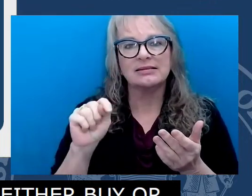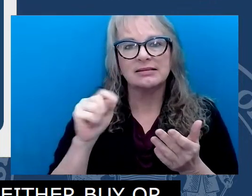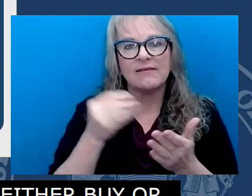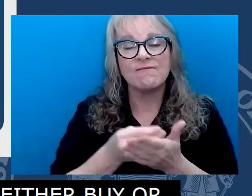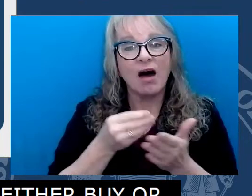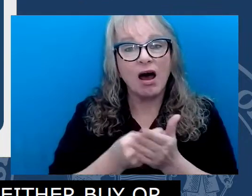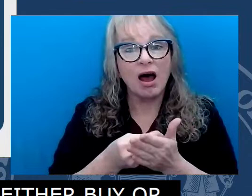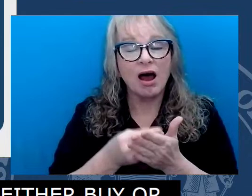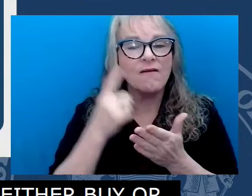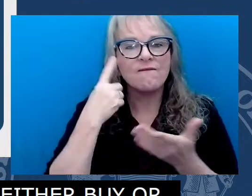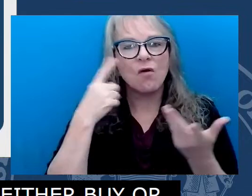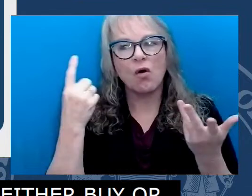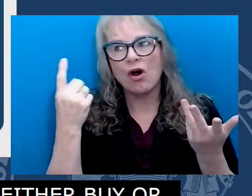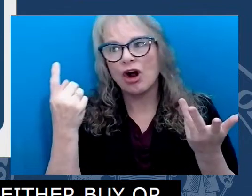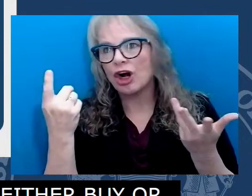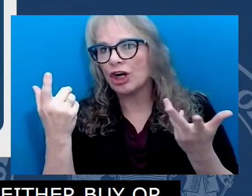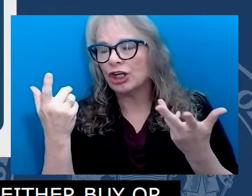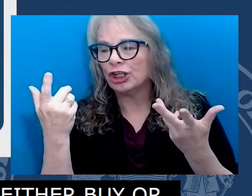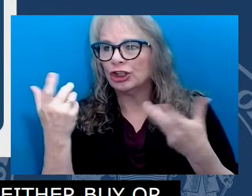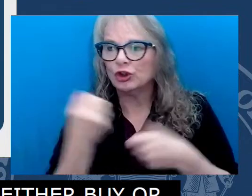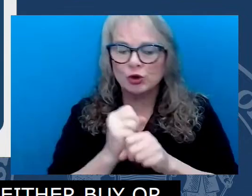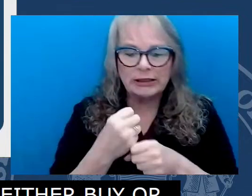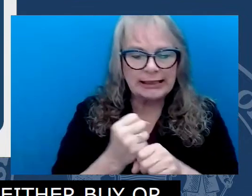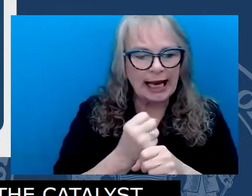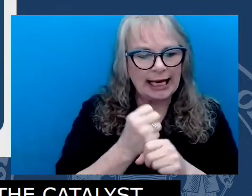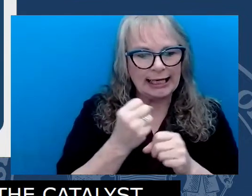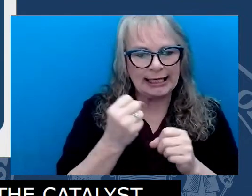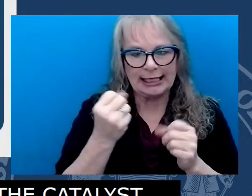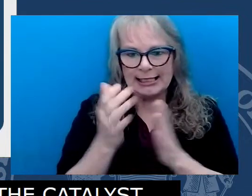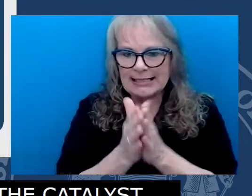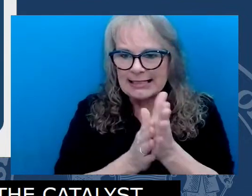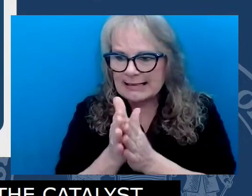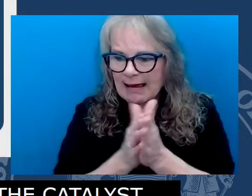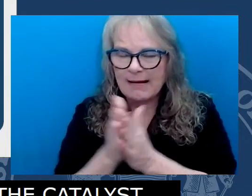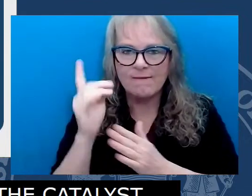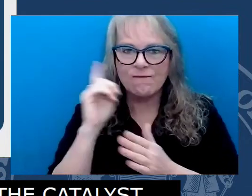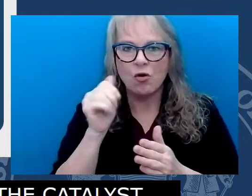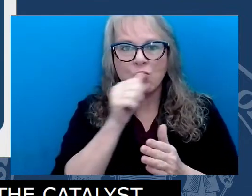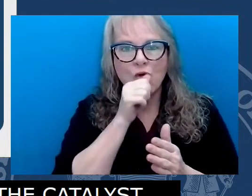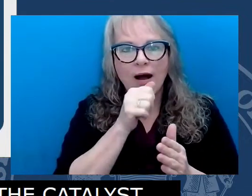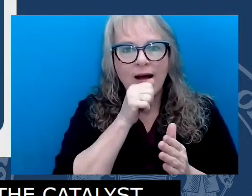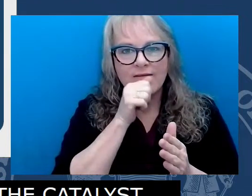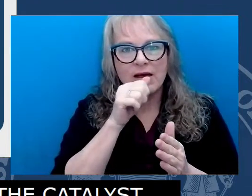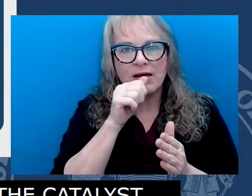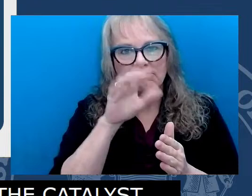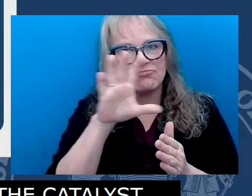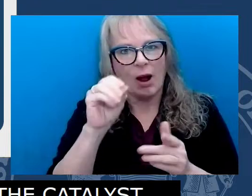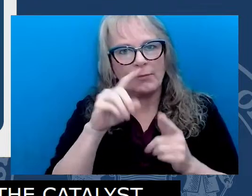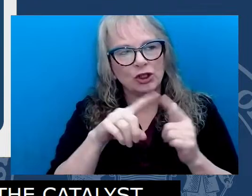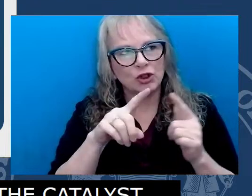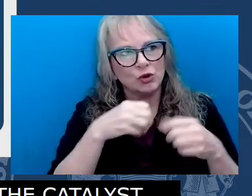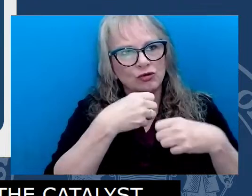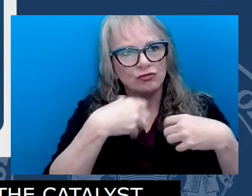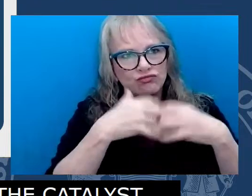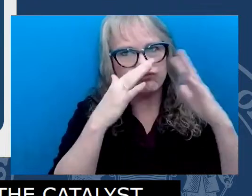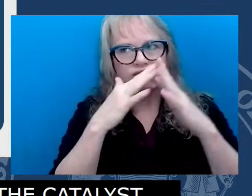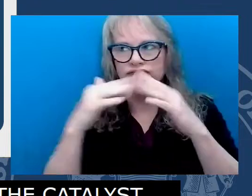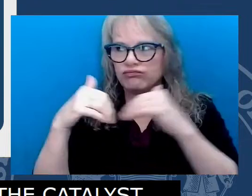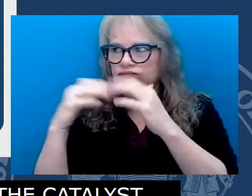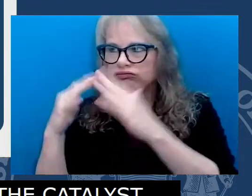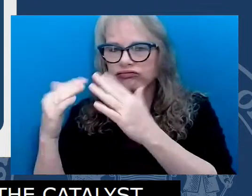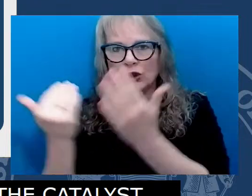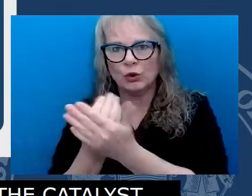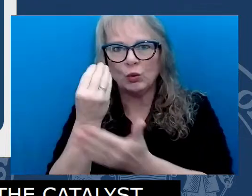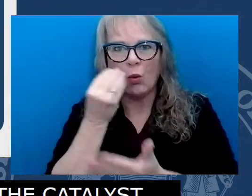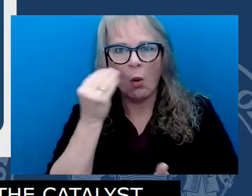create incentives for private developers to develop new units. The simple fact of the matter is we don't